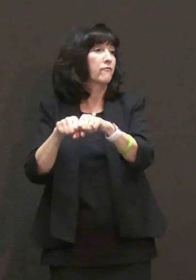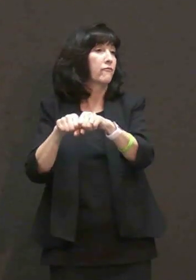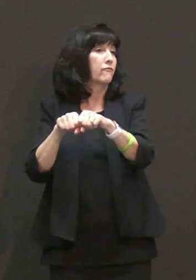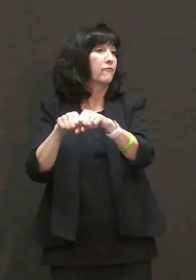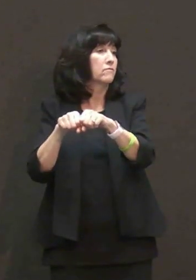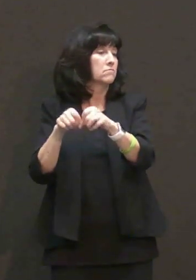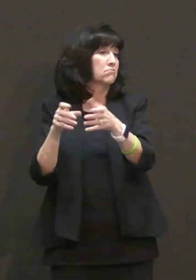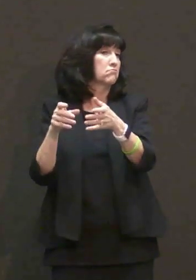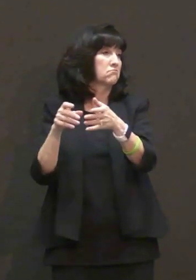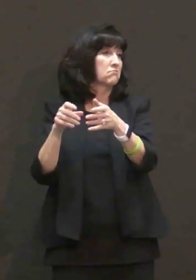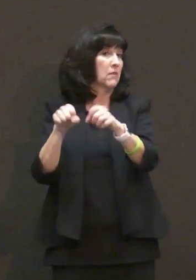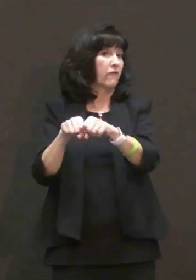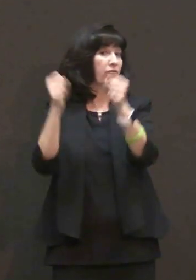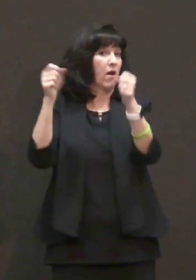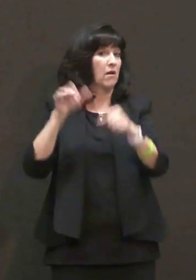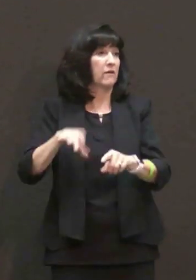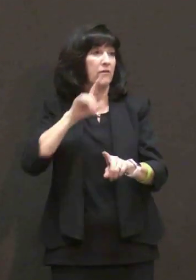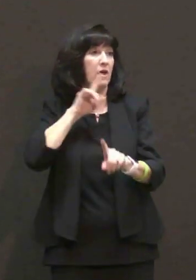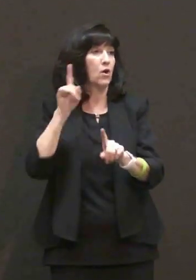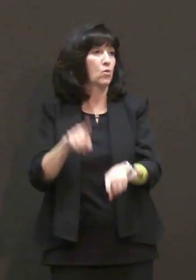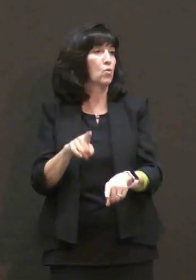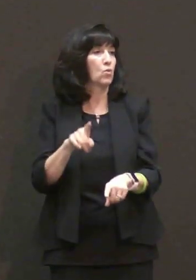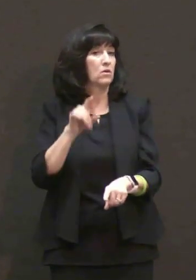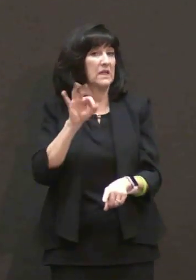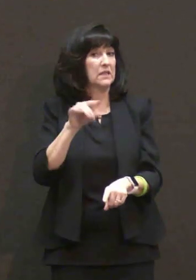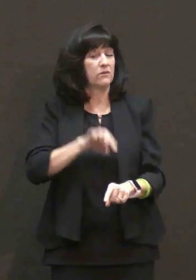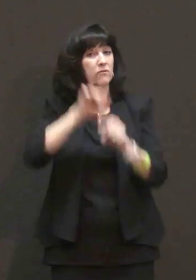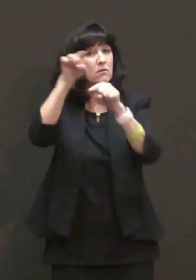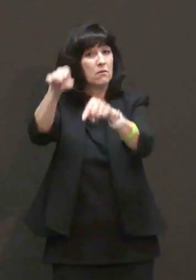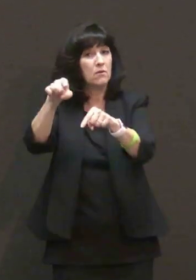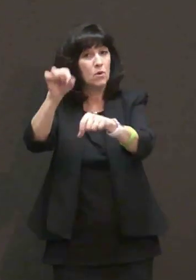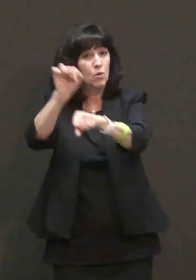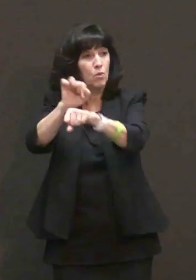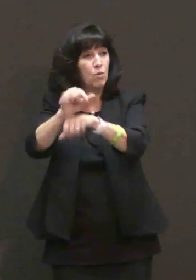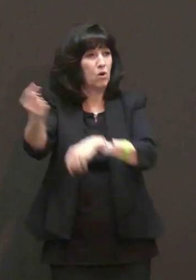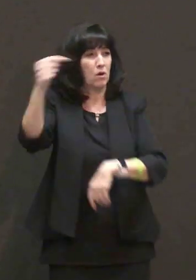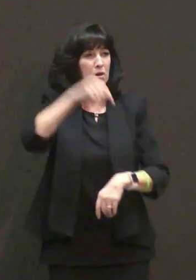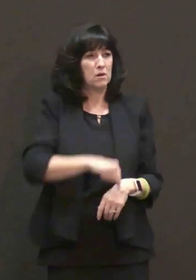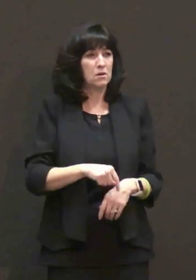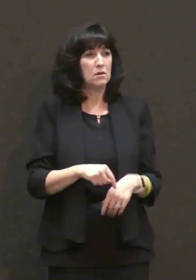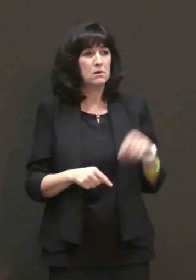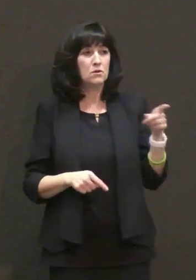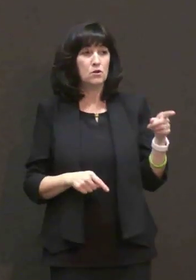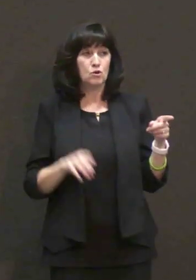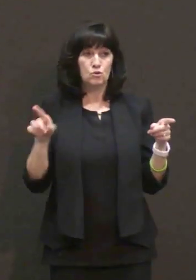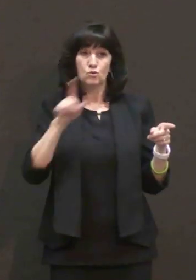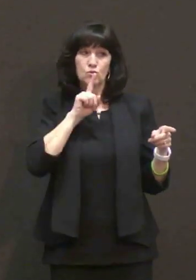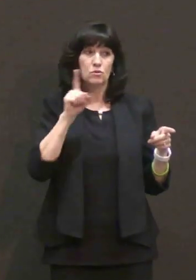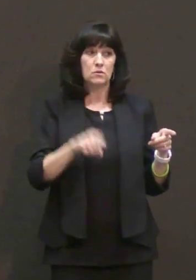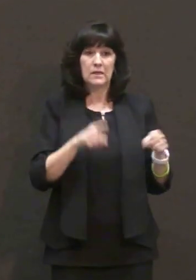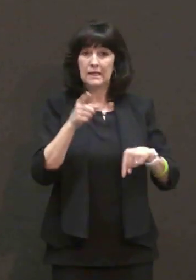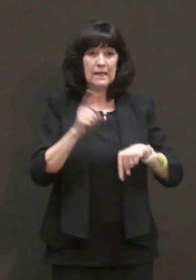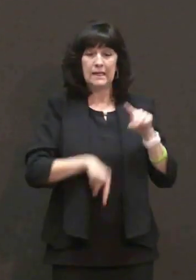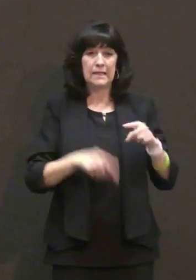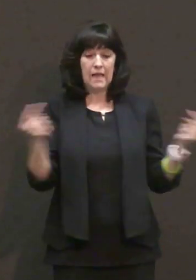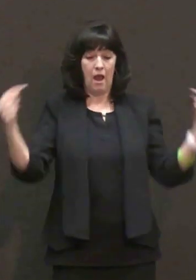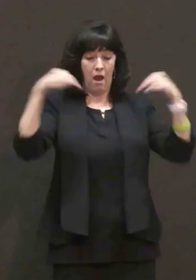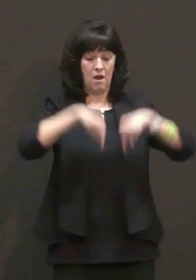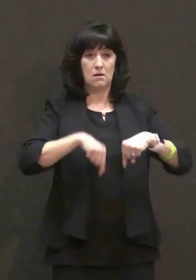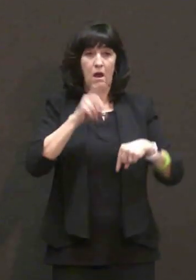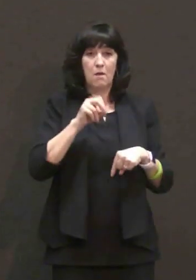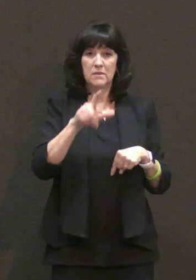they weren't doing an essential activity. So your order, the Delaware's order says you can't come into Delaware to buy food